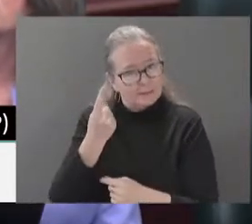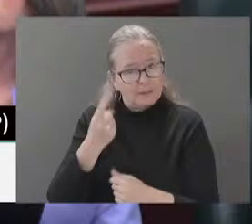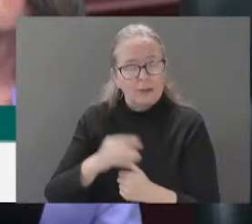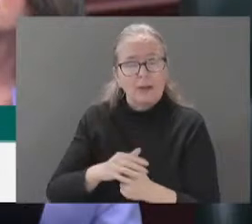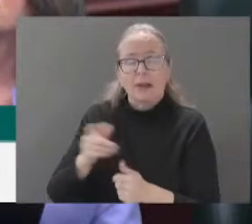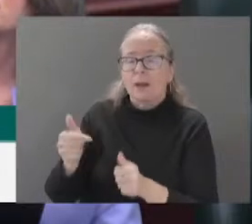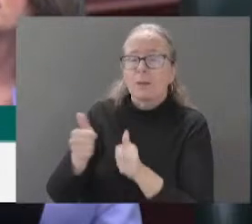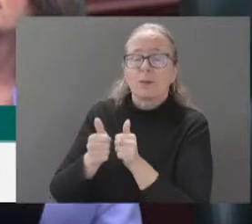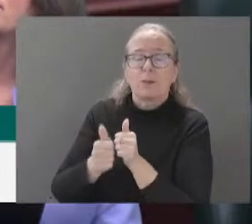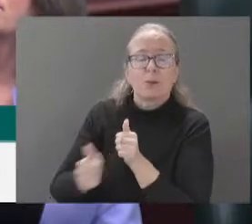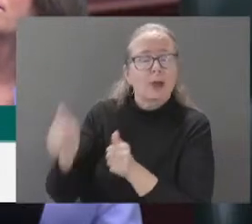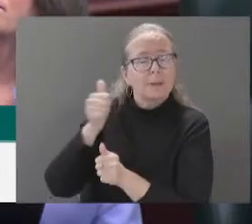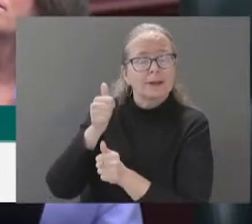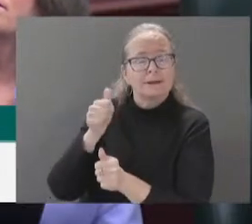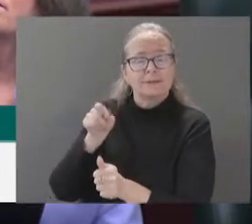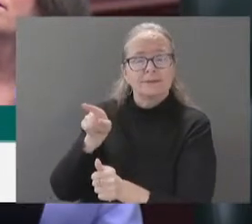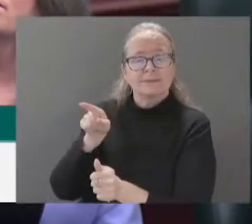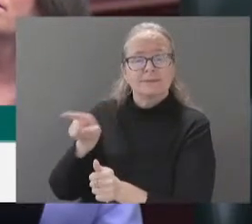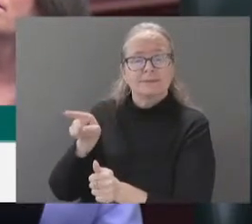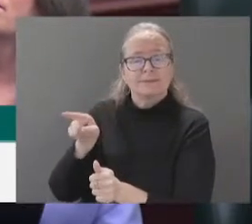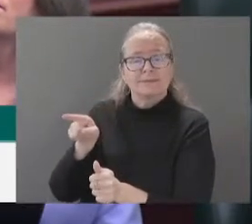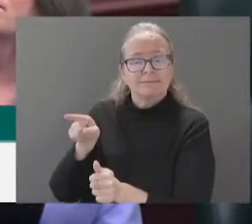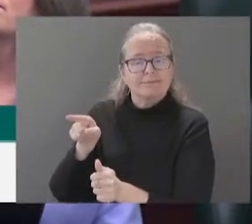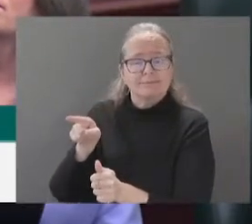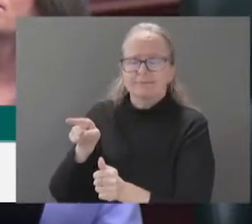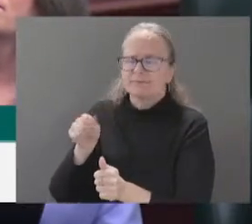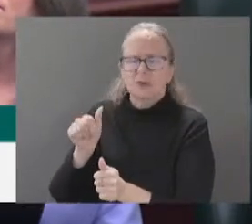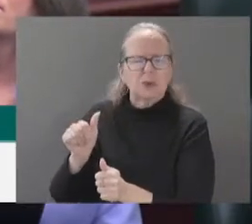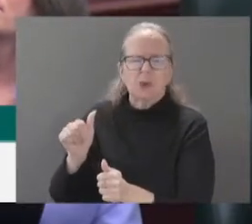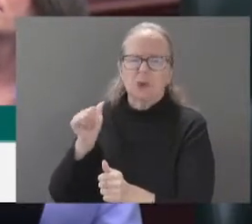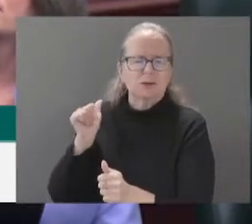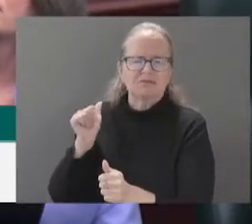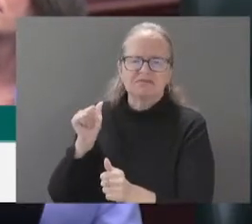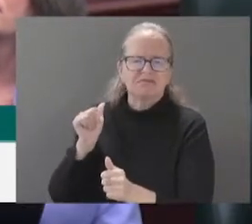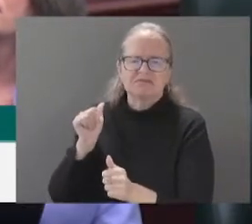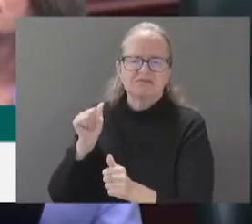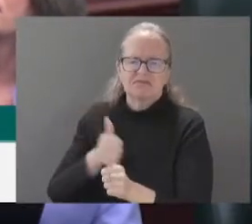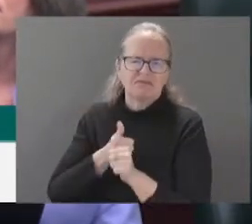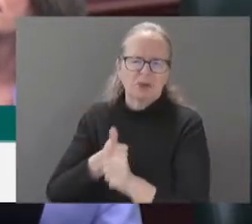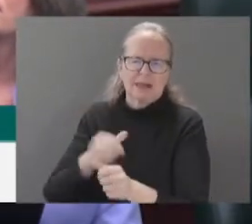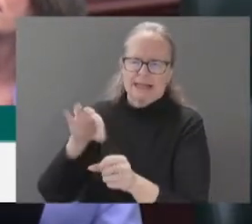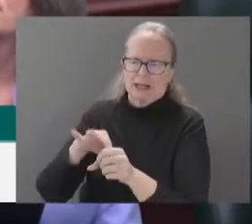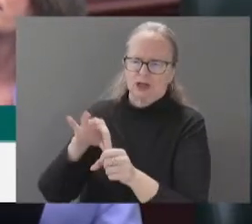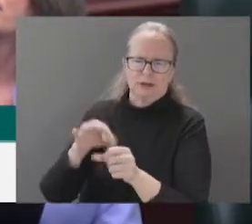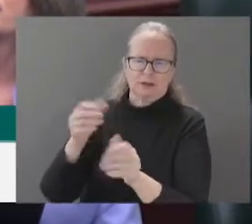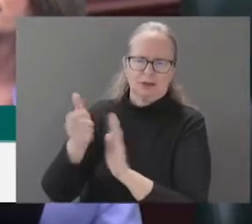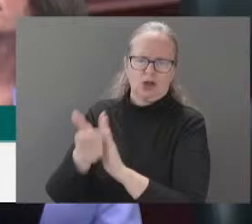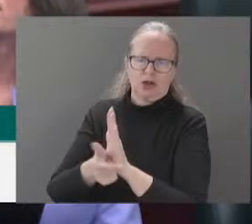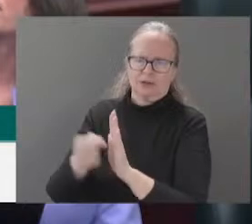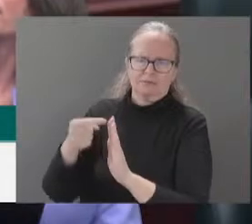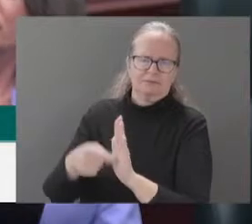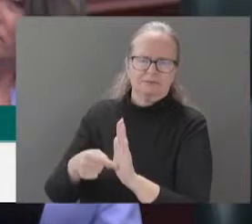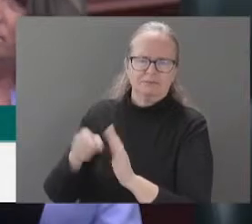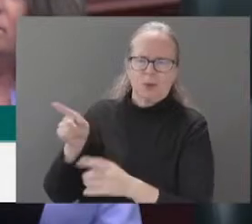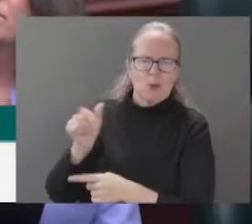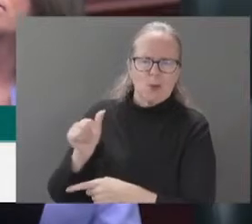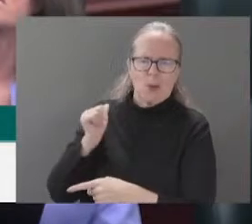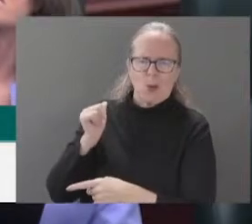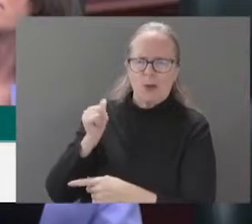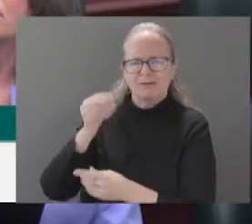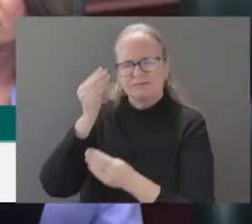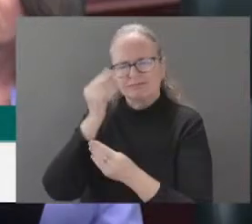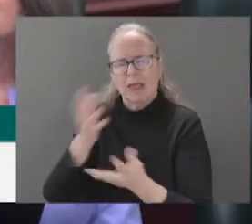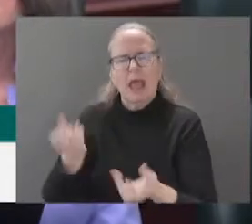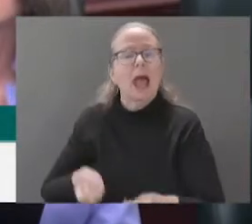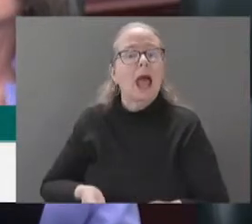election laws and is refusing to report donation given to take back Alberta something all third party groups are legally required